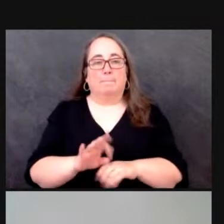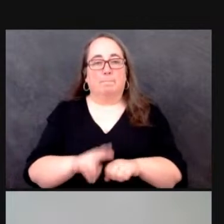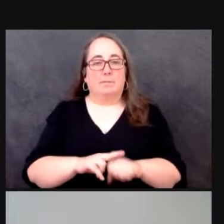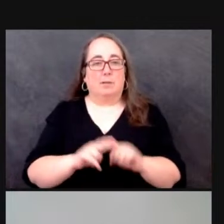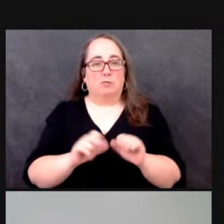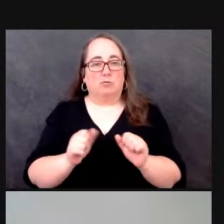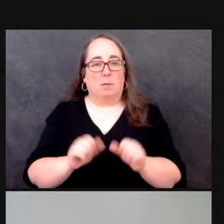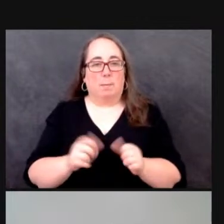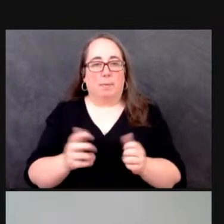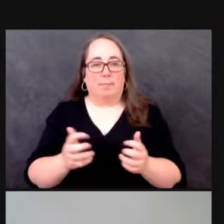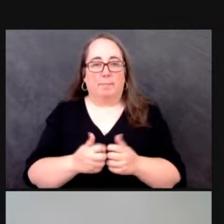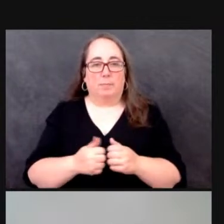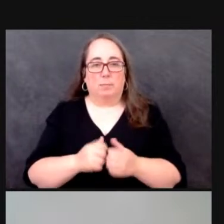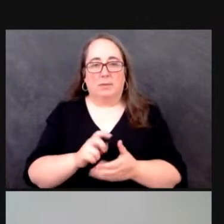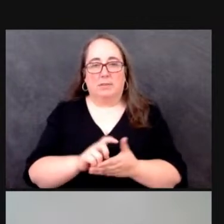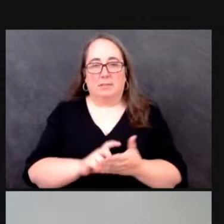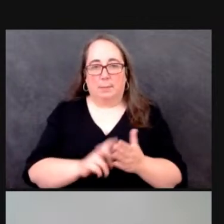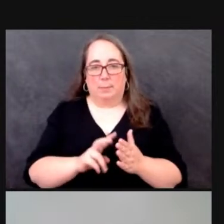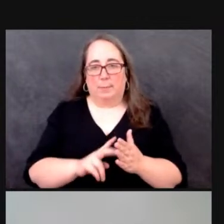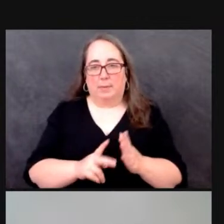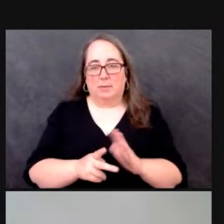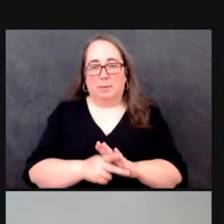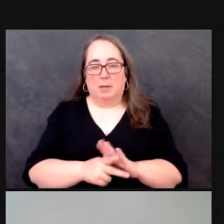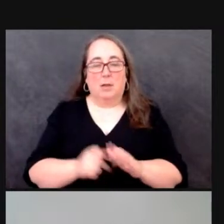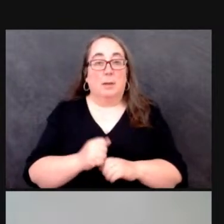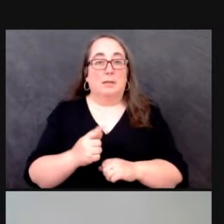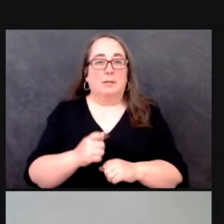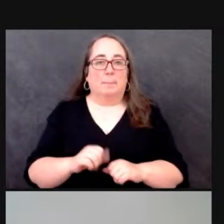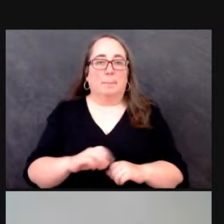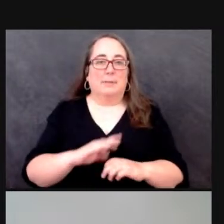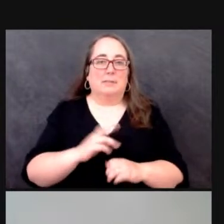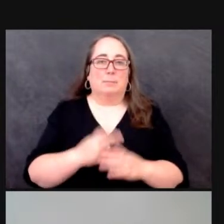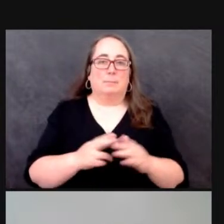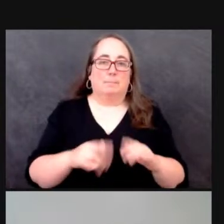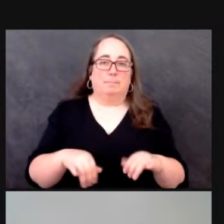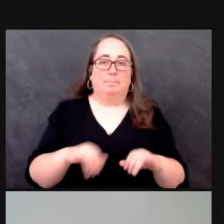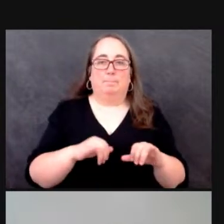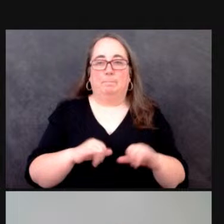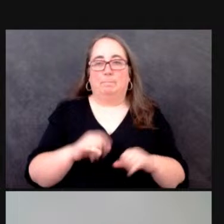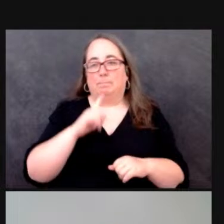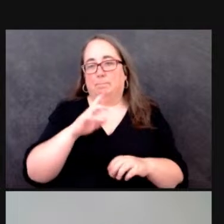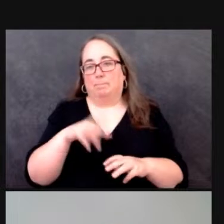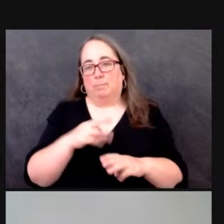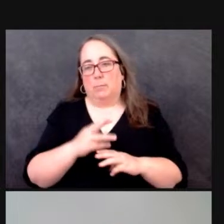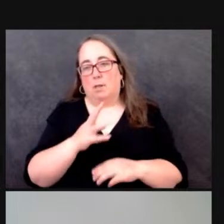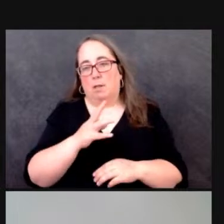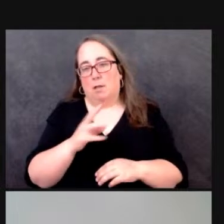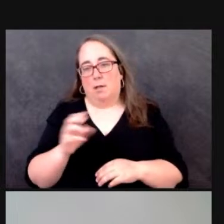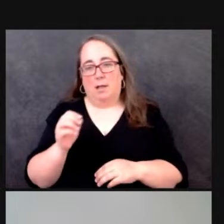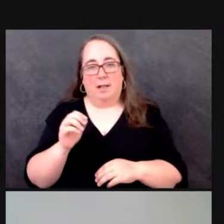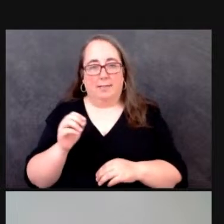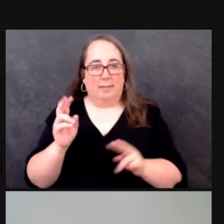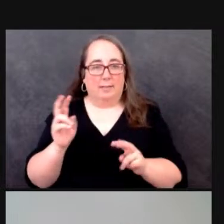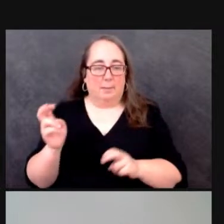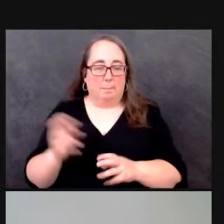piece align with design principles, creating something that meets both the standards of practicality as well as the theme.